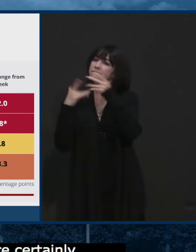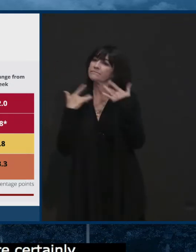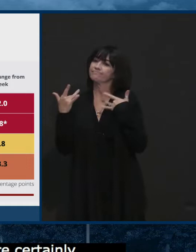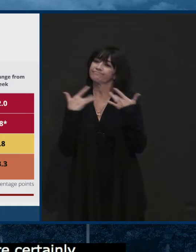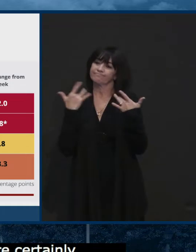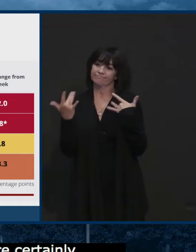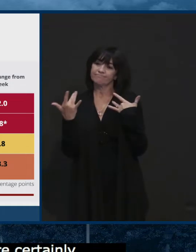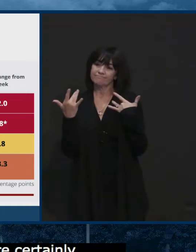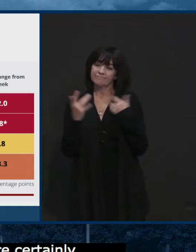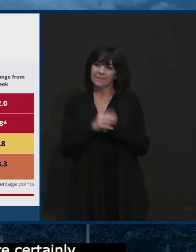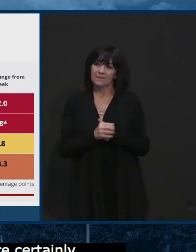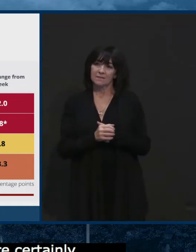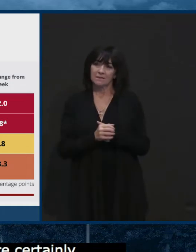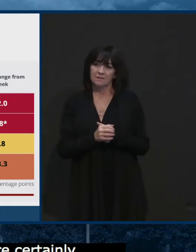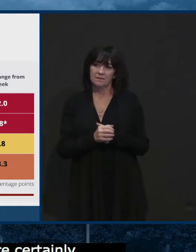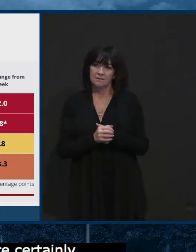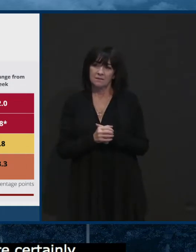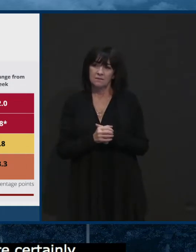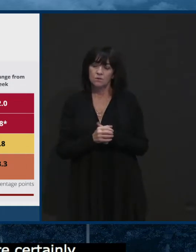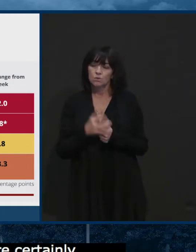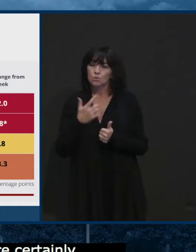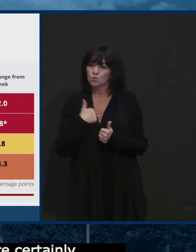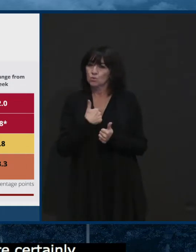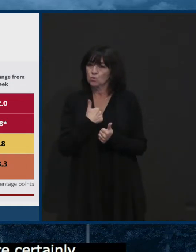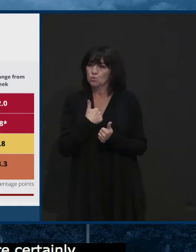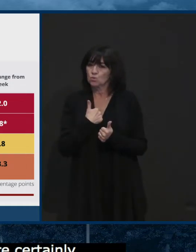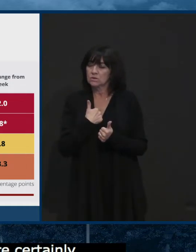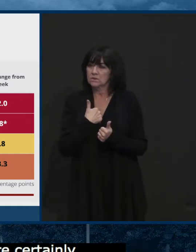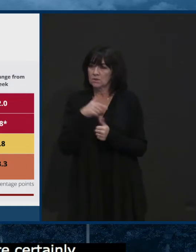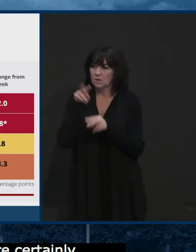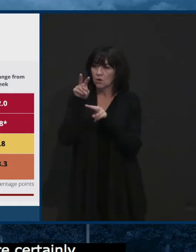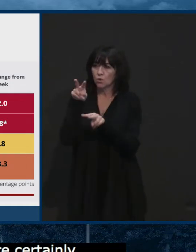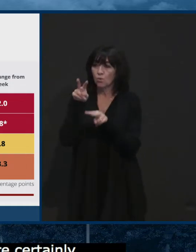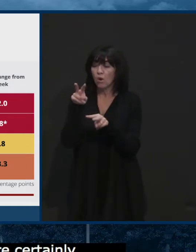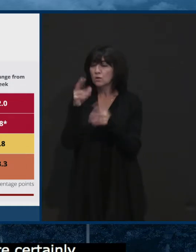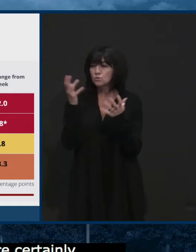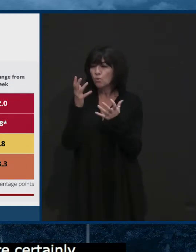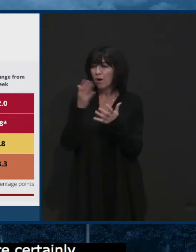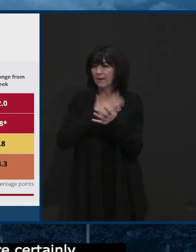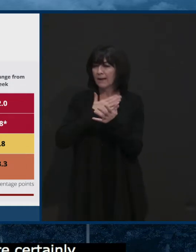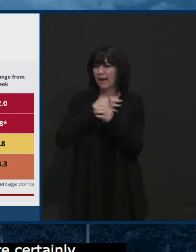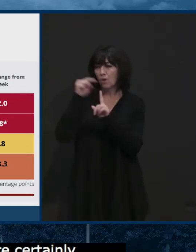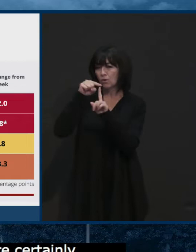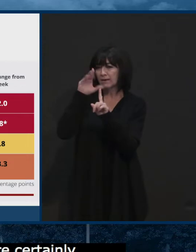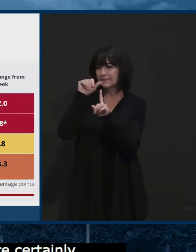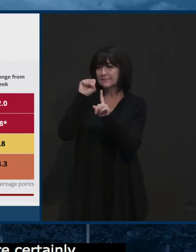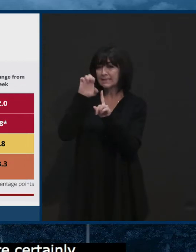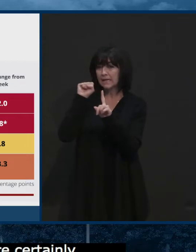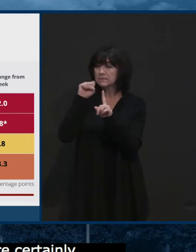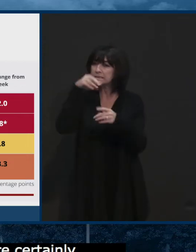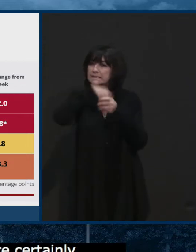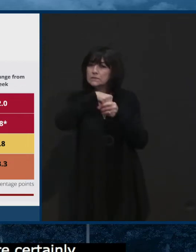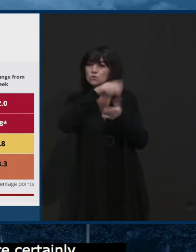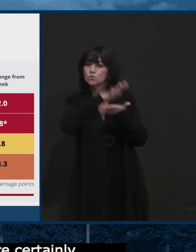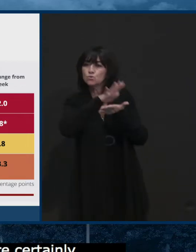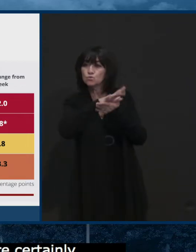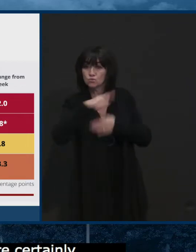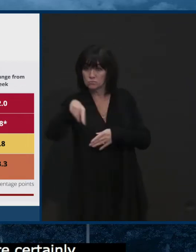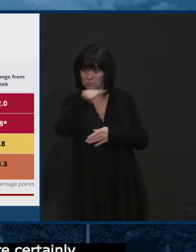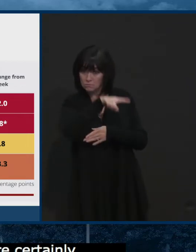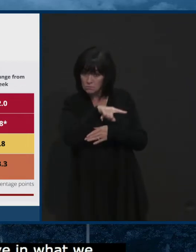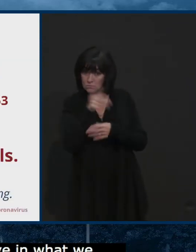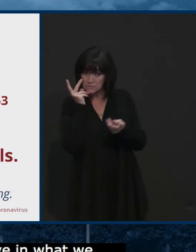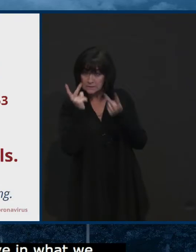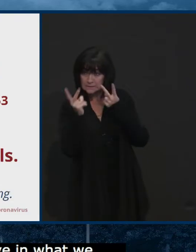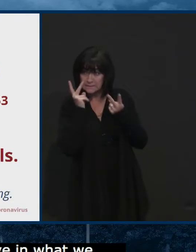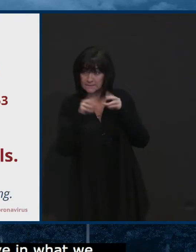important that we're keeping a close eye of what we're seeing as far as cases in the school setting or related to the school setting. So